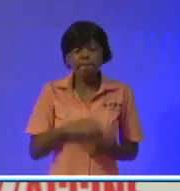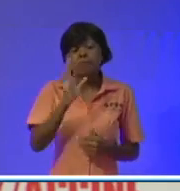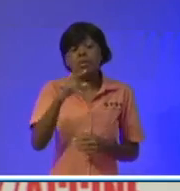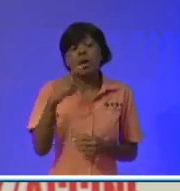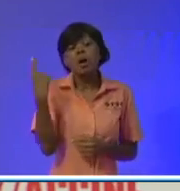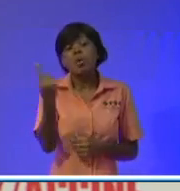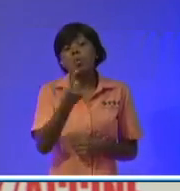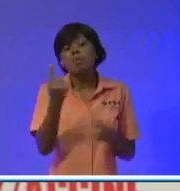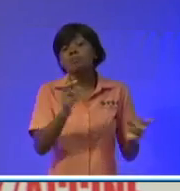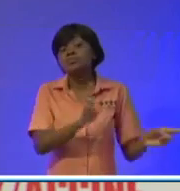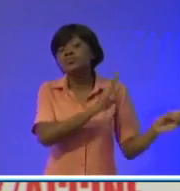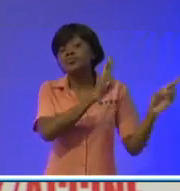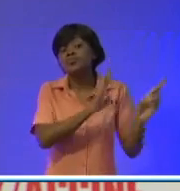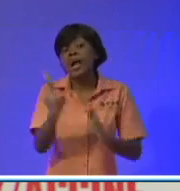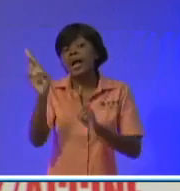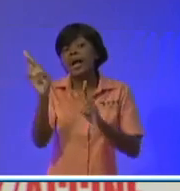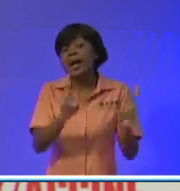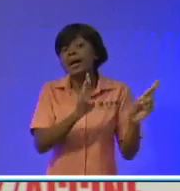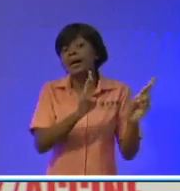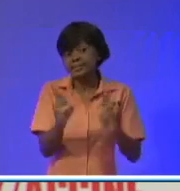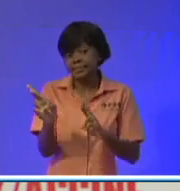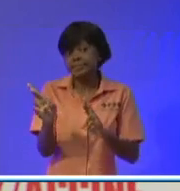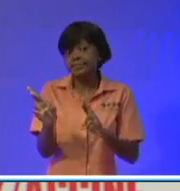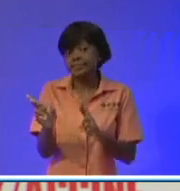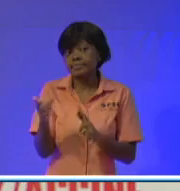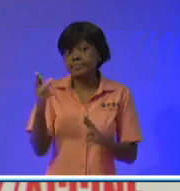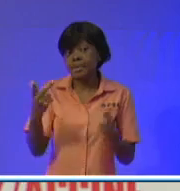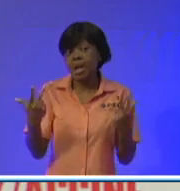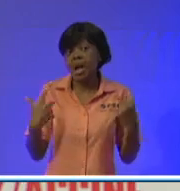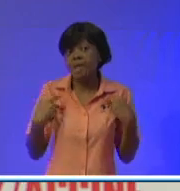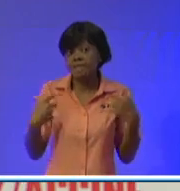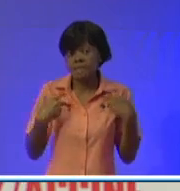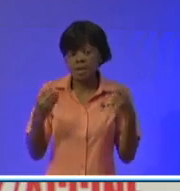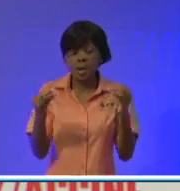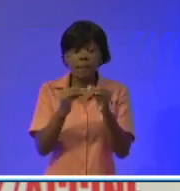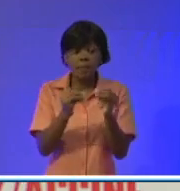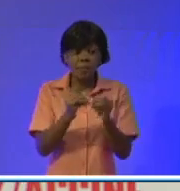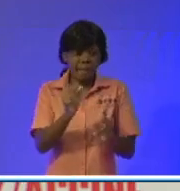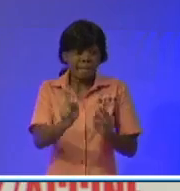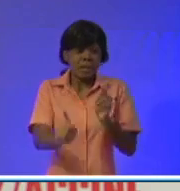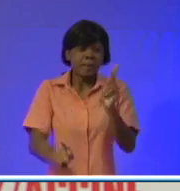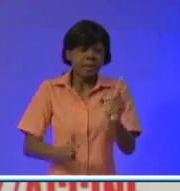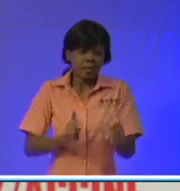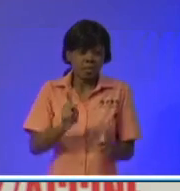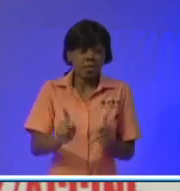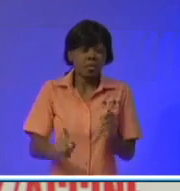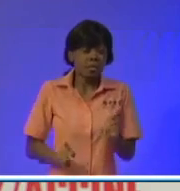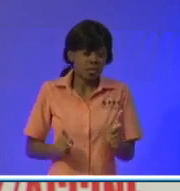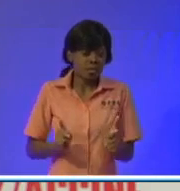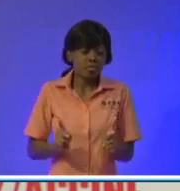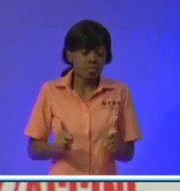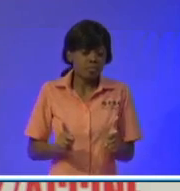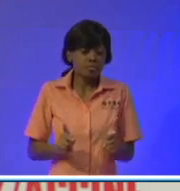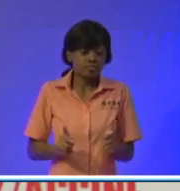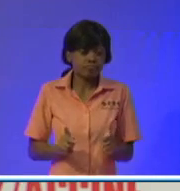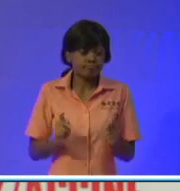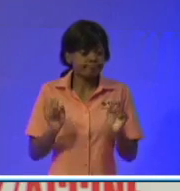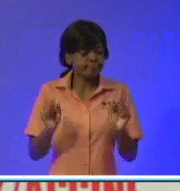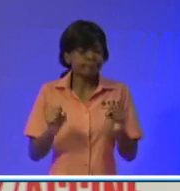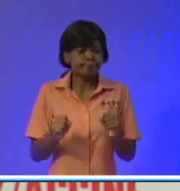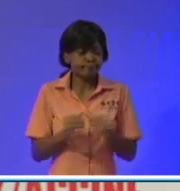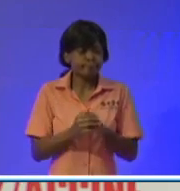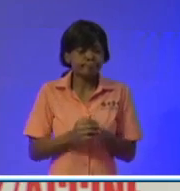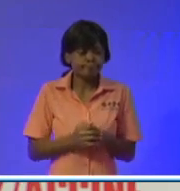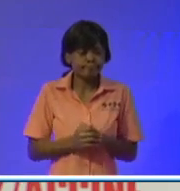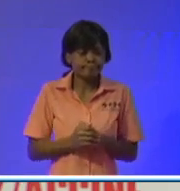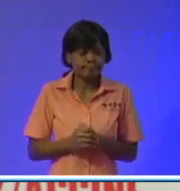to accommodate extra persons following any congregation. Let's